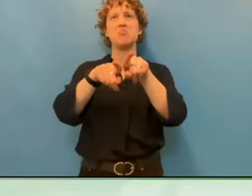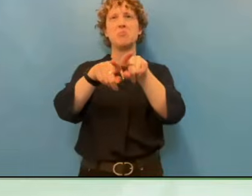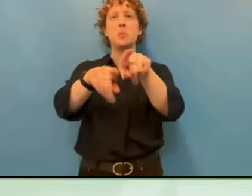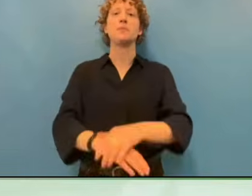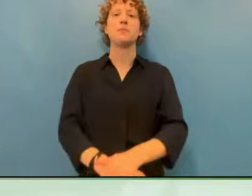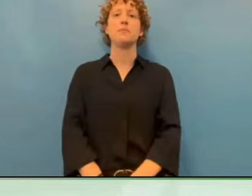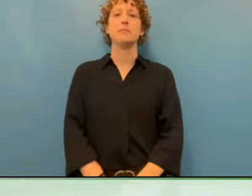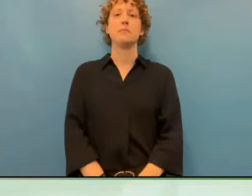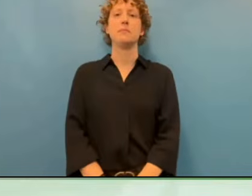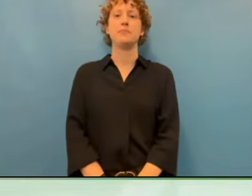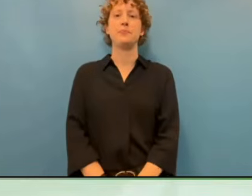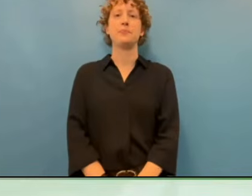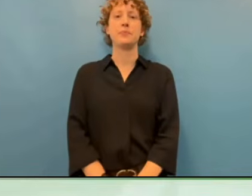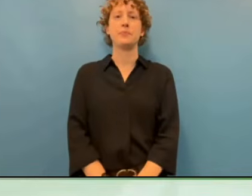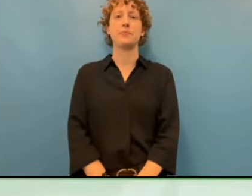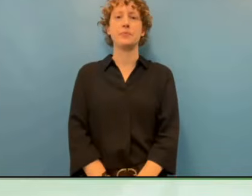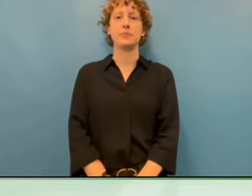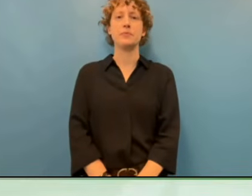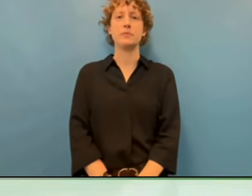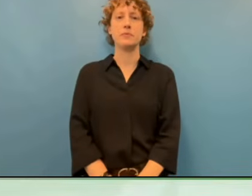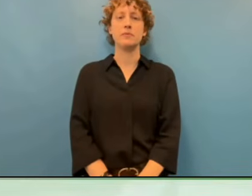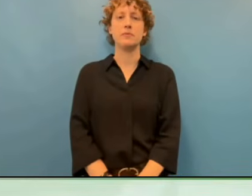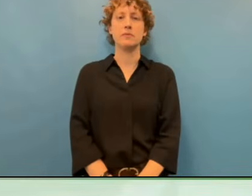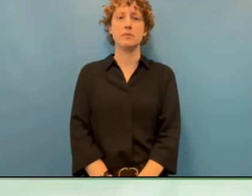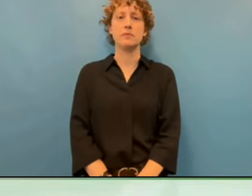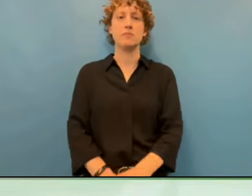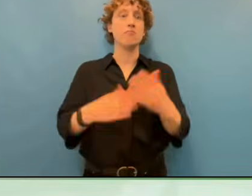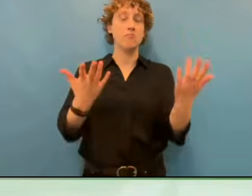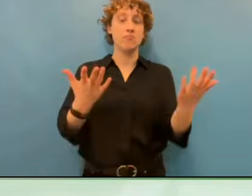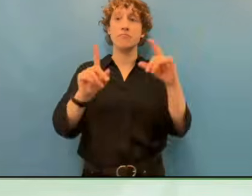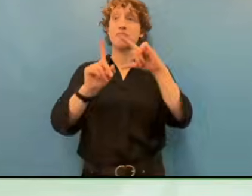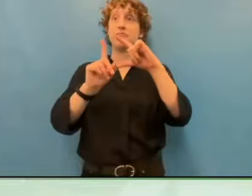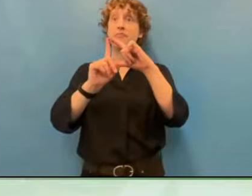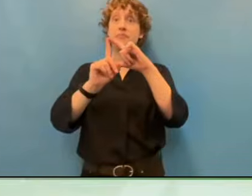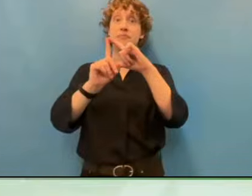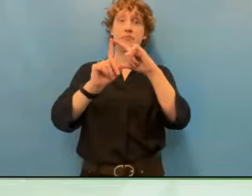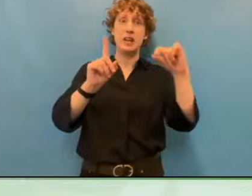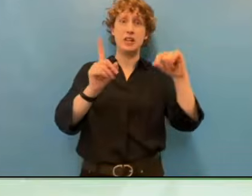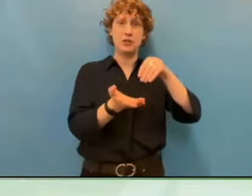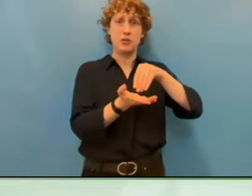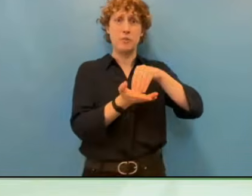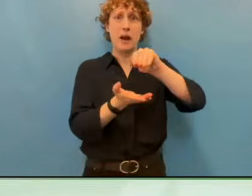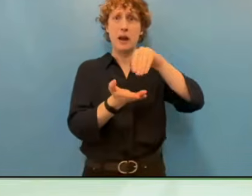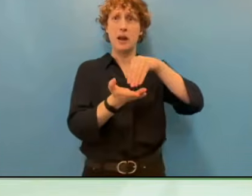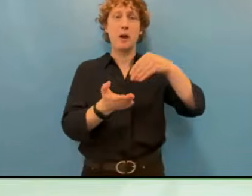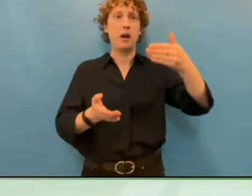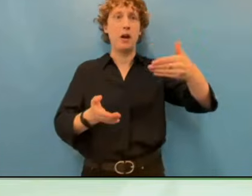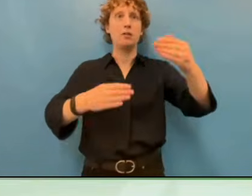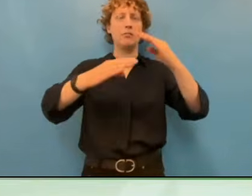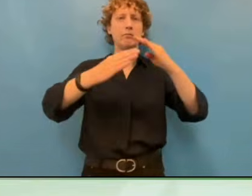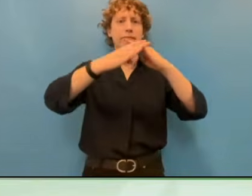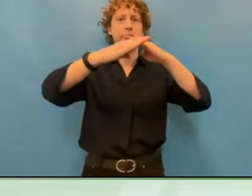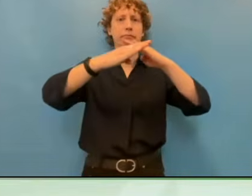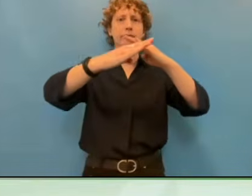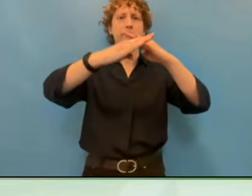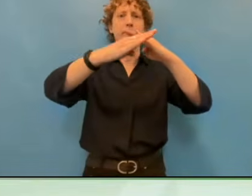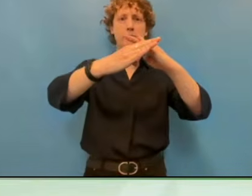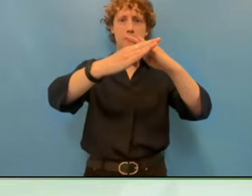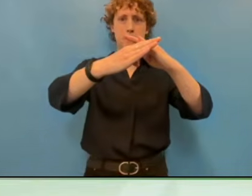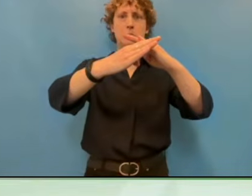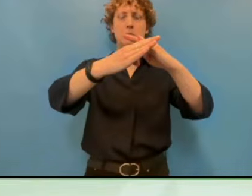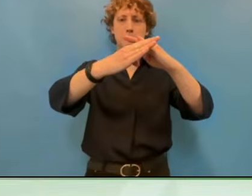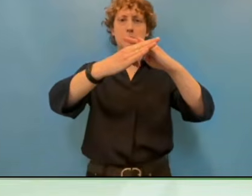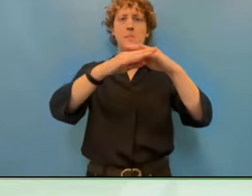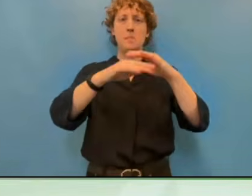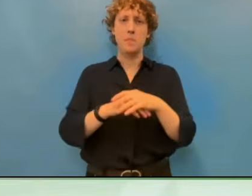accessing digital payments through inclusion by design, fundamentally, with key tenets such